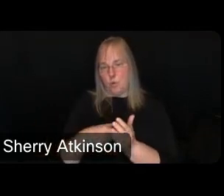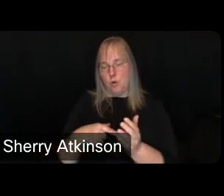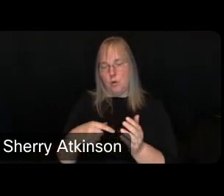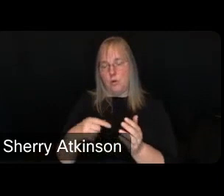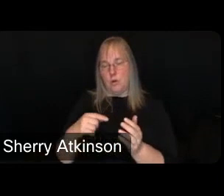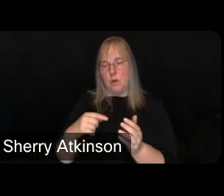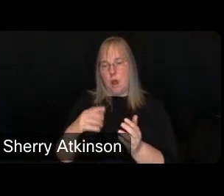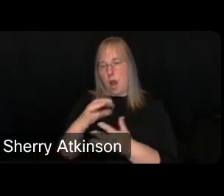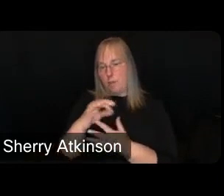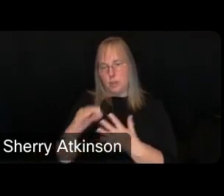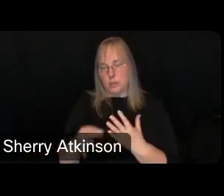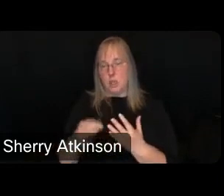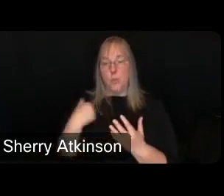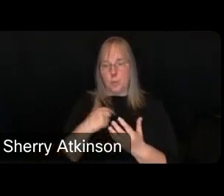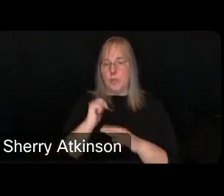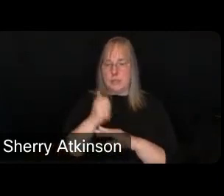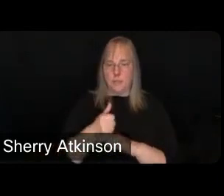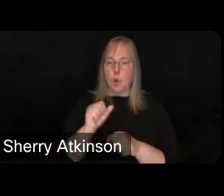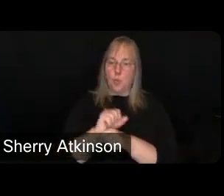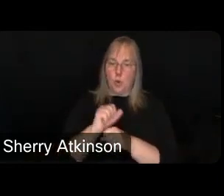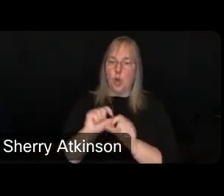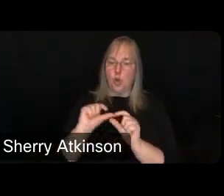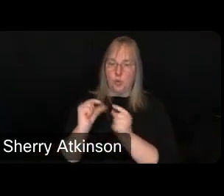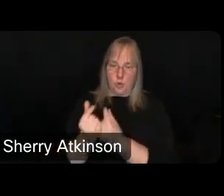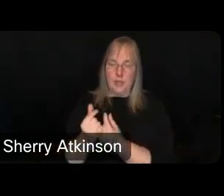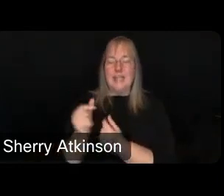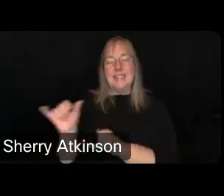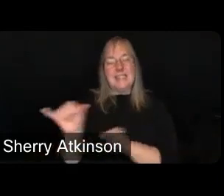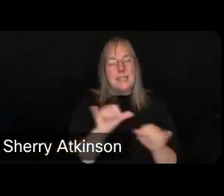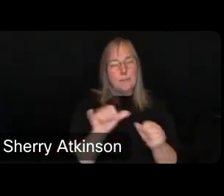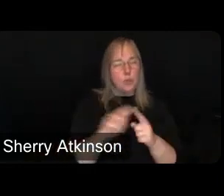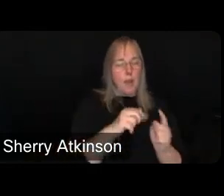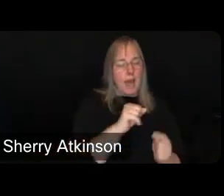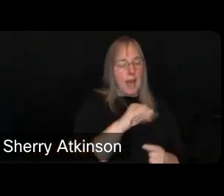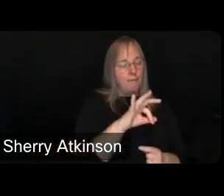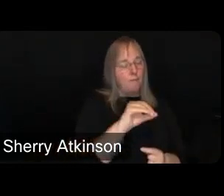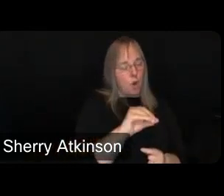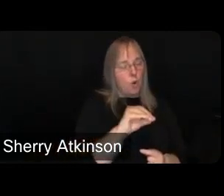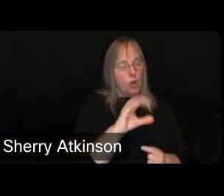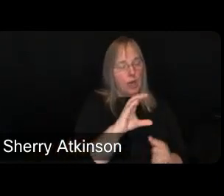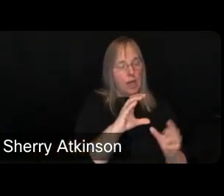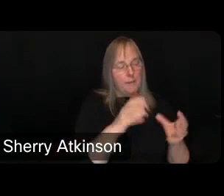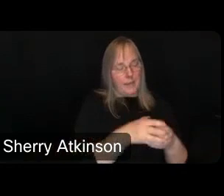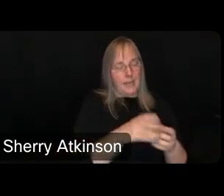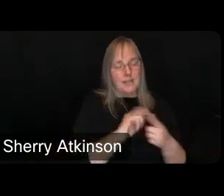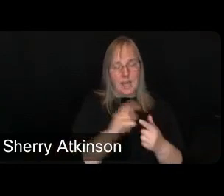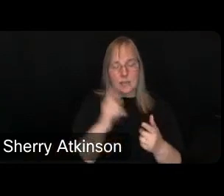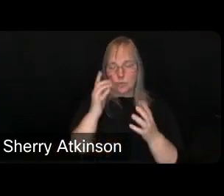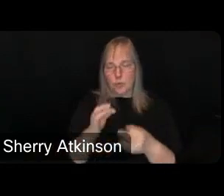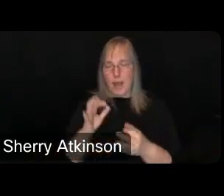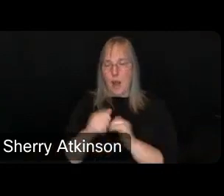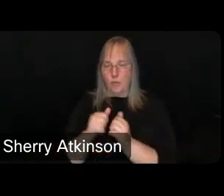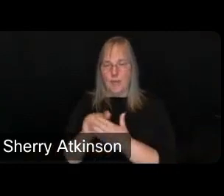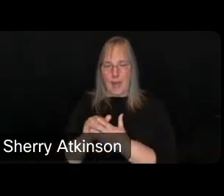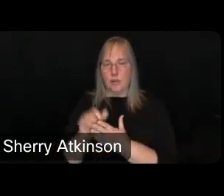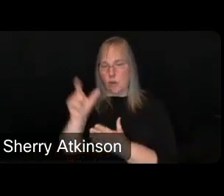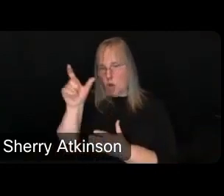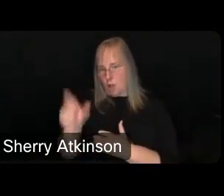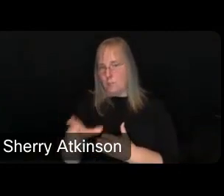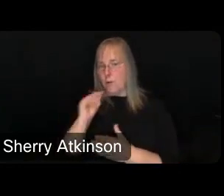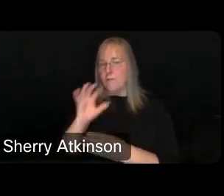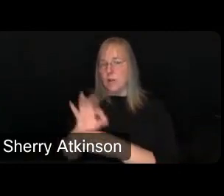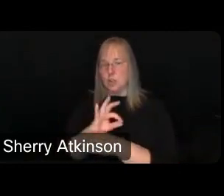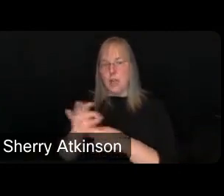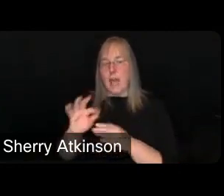group, likely concurrent to our APFO committee, to determine how this column will actually function and how we'll pull housing